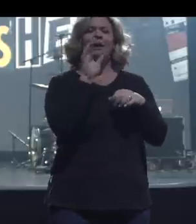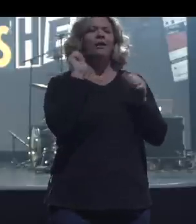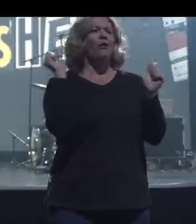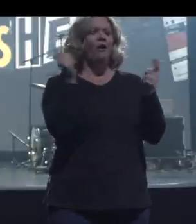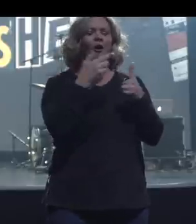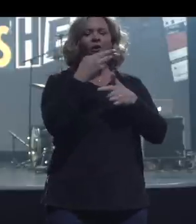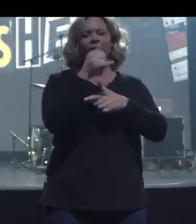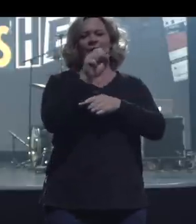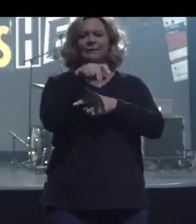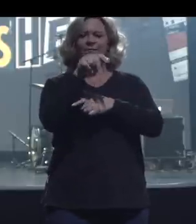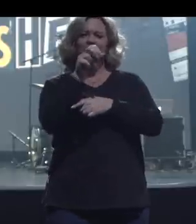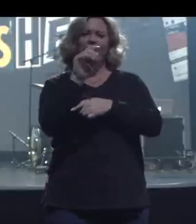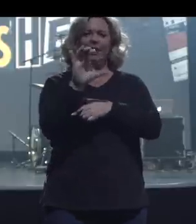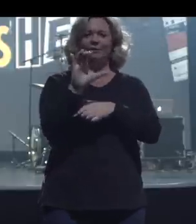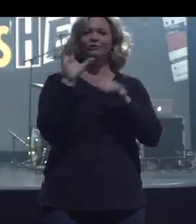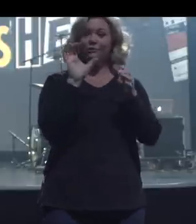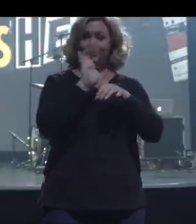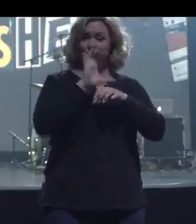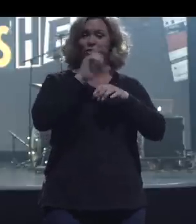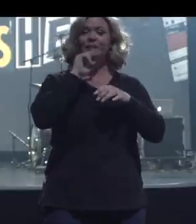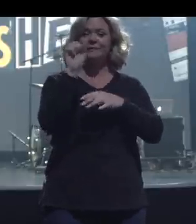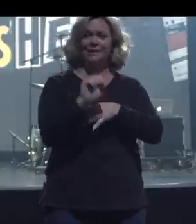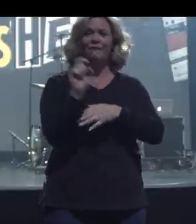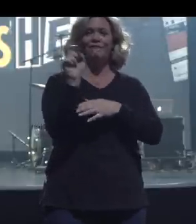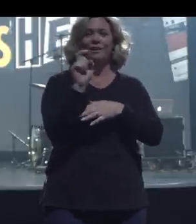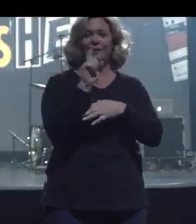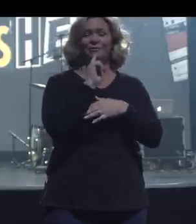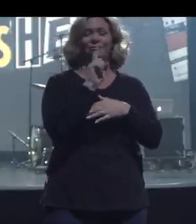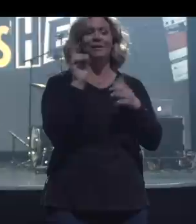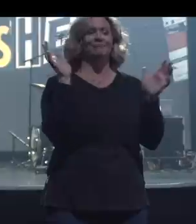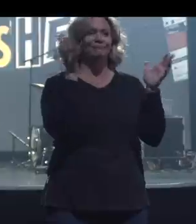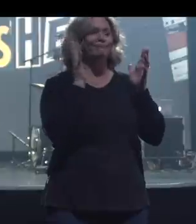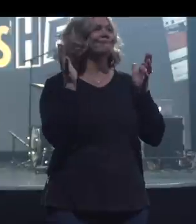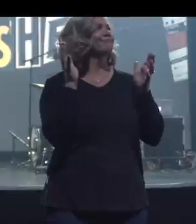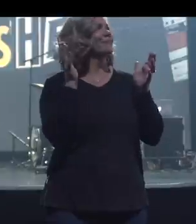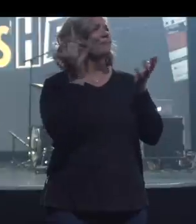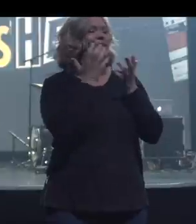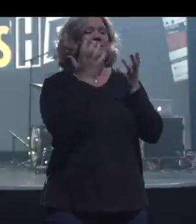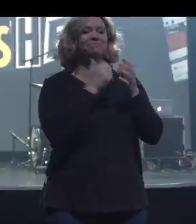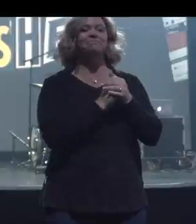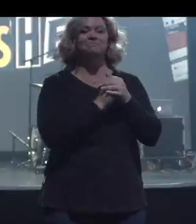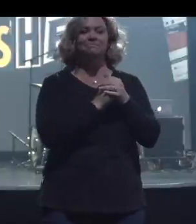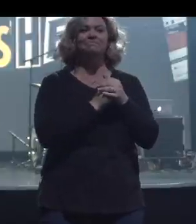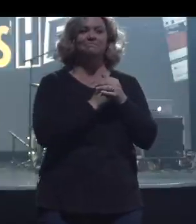And God is doing miracles through More Than Us, so thank you very much.